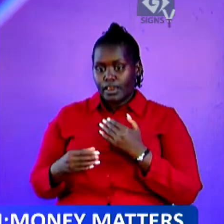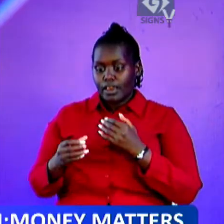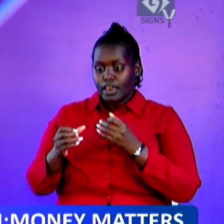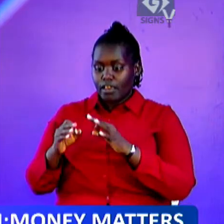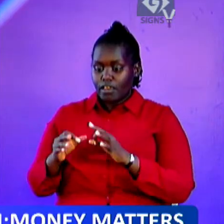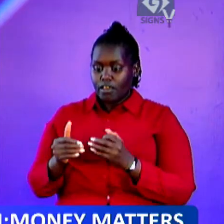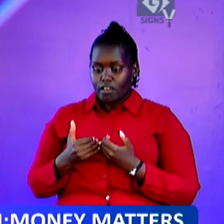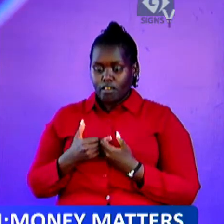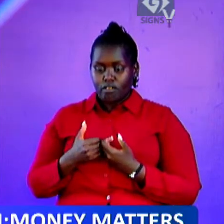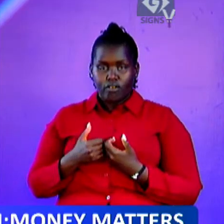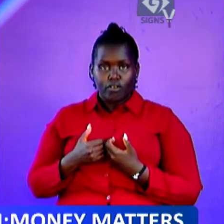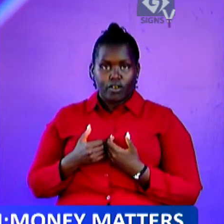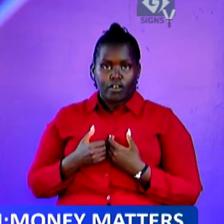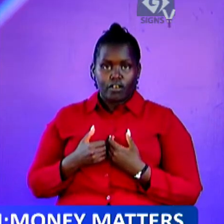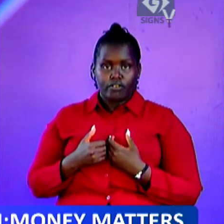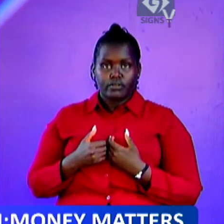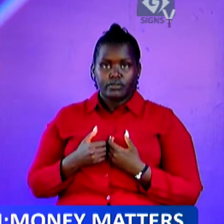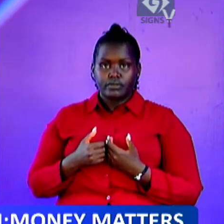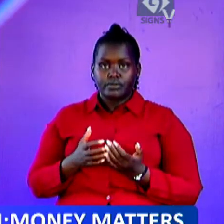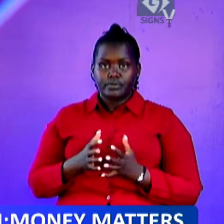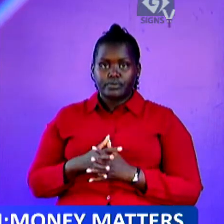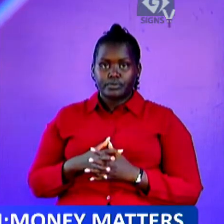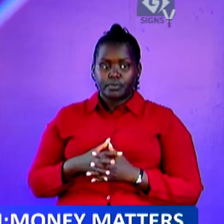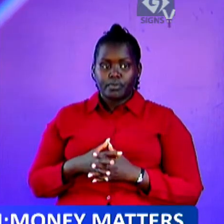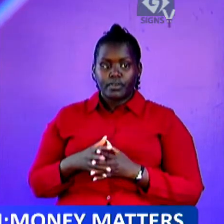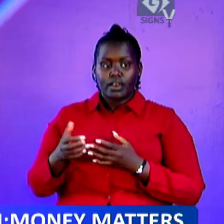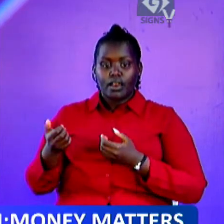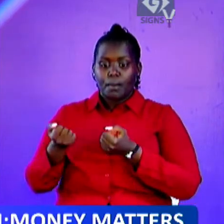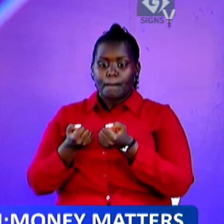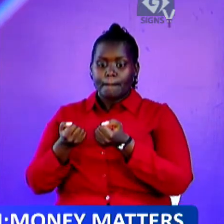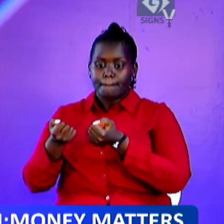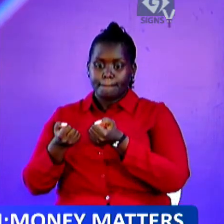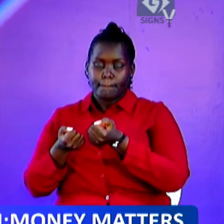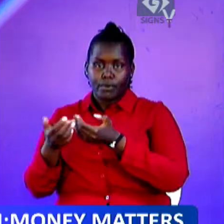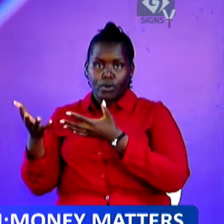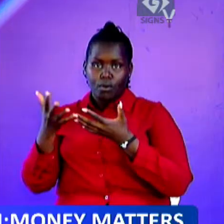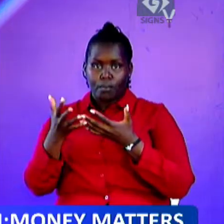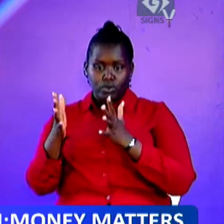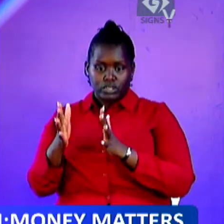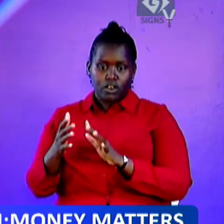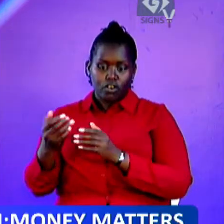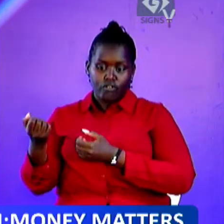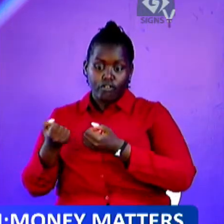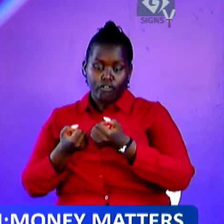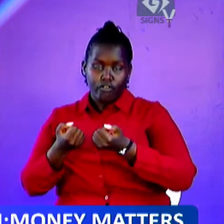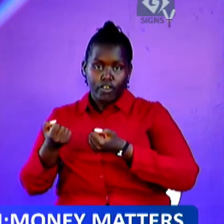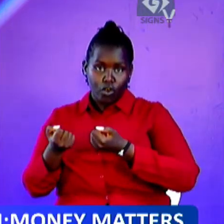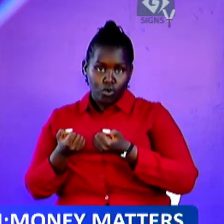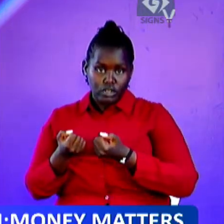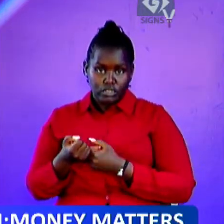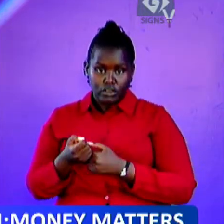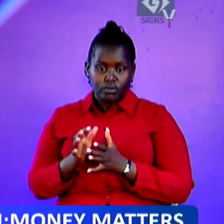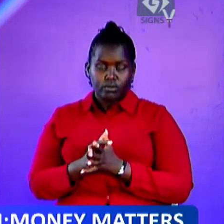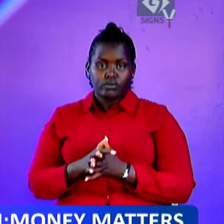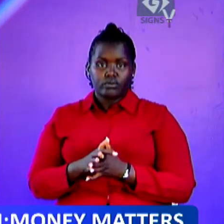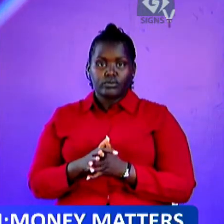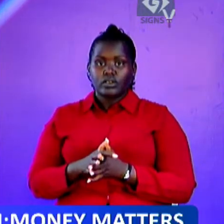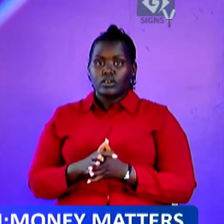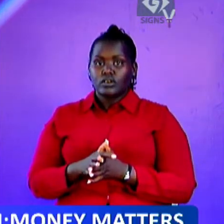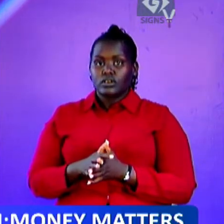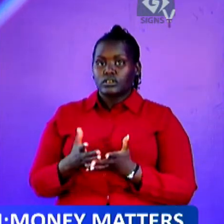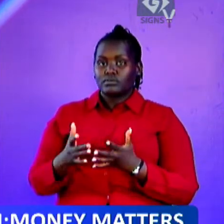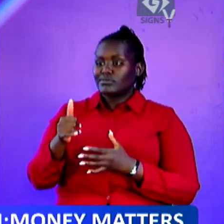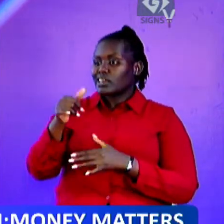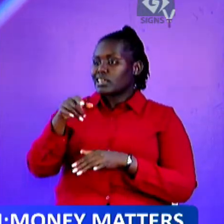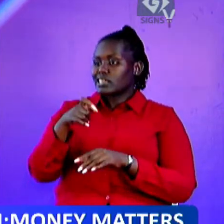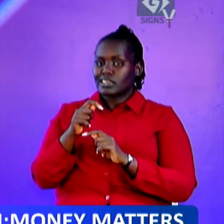have importer of high-end vehicles. So this entity imports the high-end vehicle, probably it's a Land Rover or whatever,